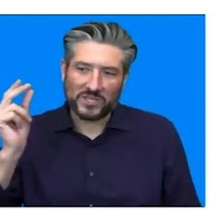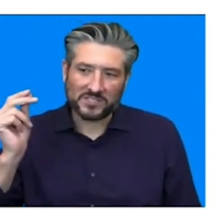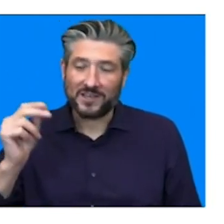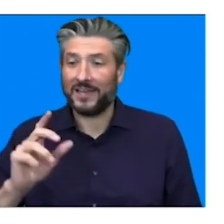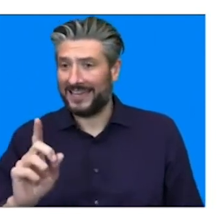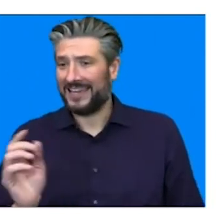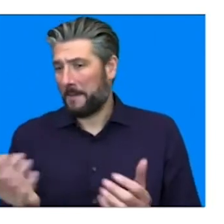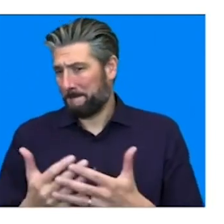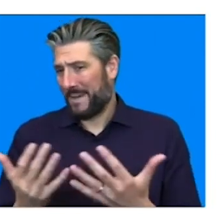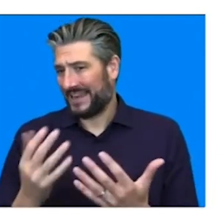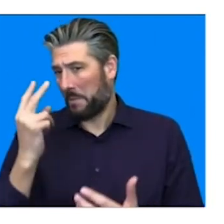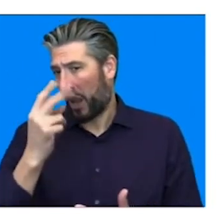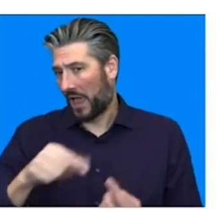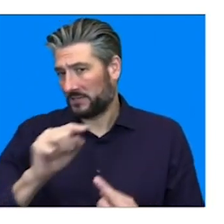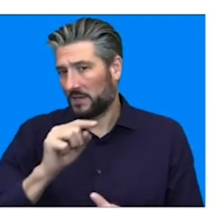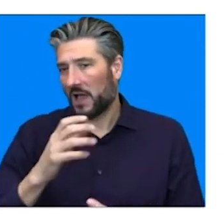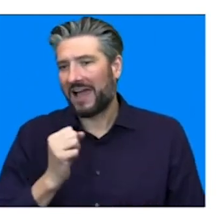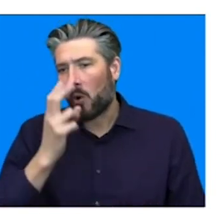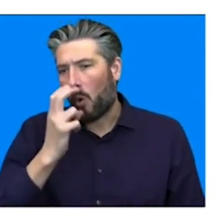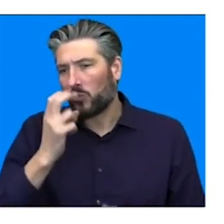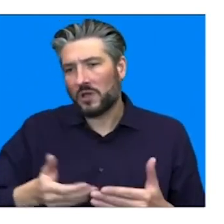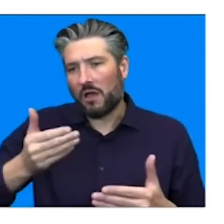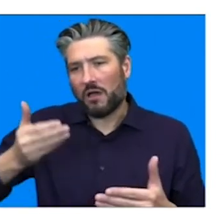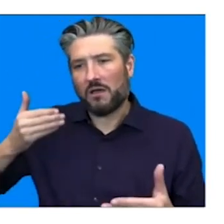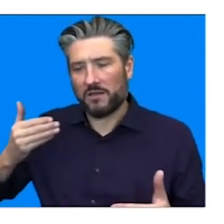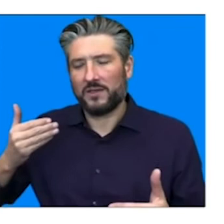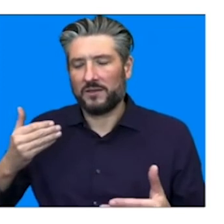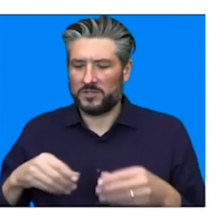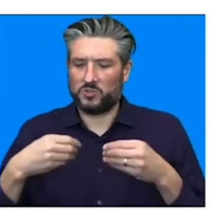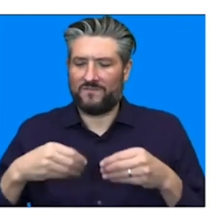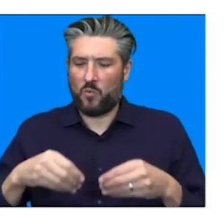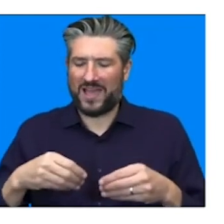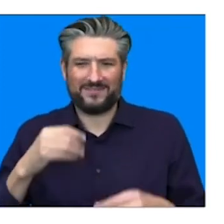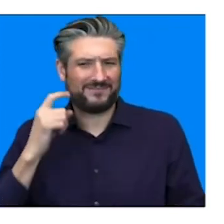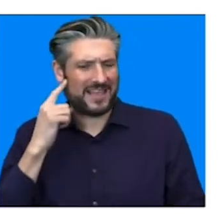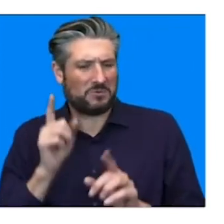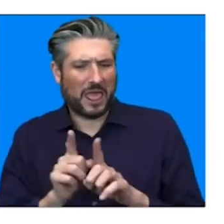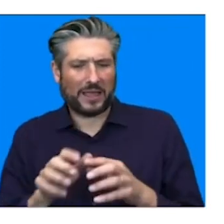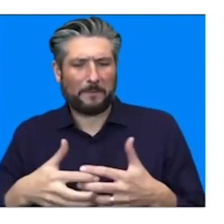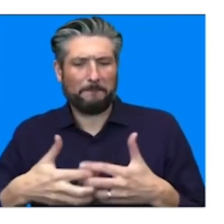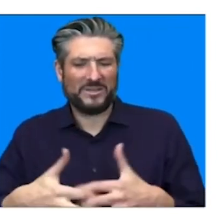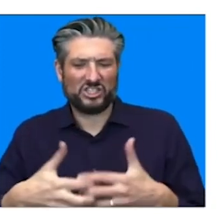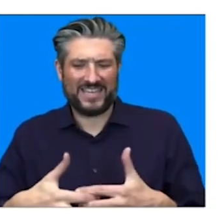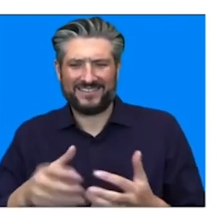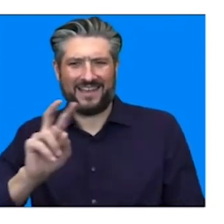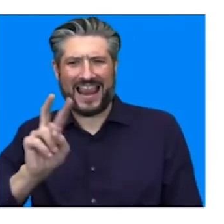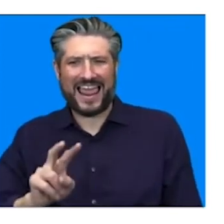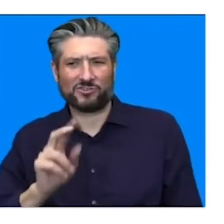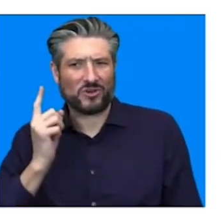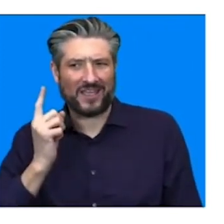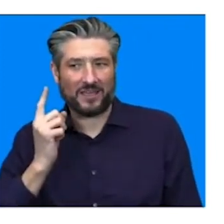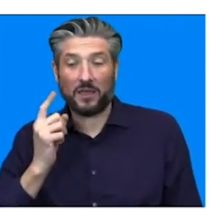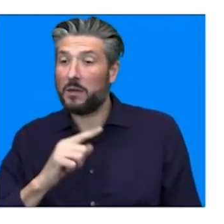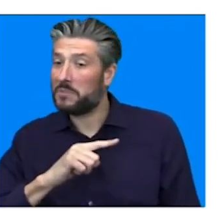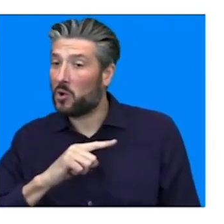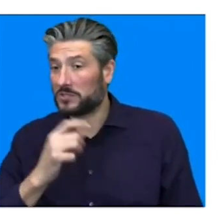use older text-to-speech or more electronic-sounding text-to-speech for the simple reason that it's possible to make it go much faster. When you